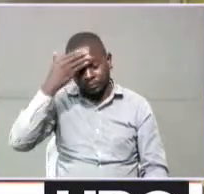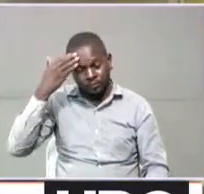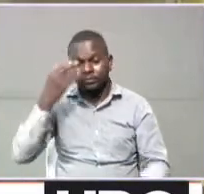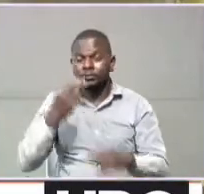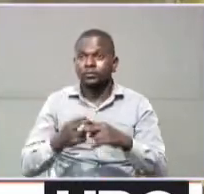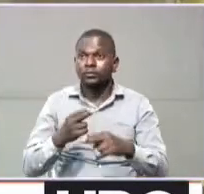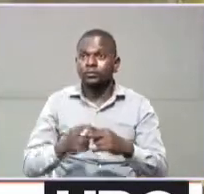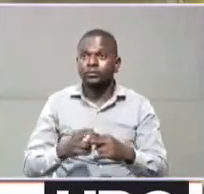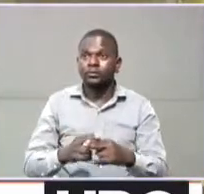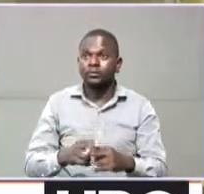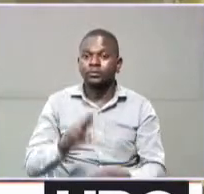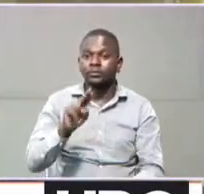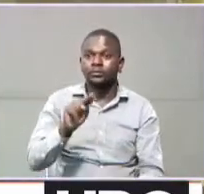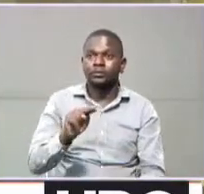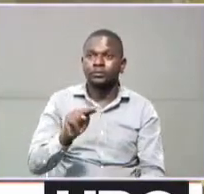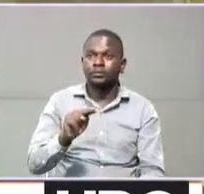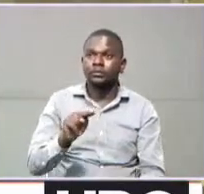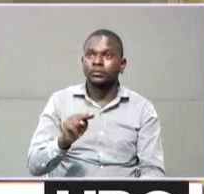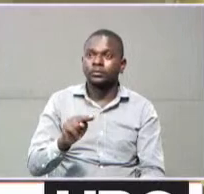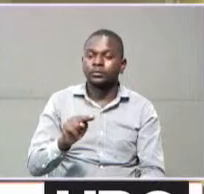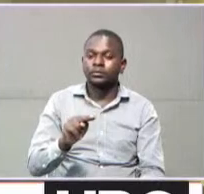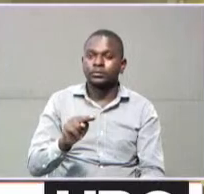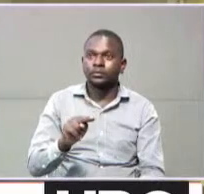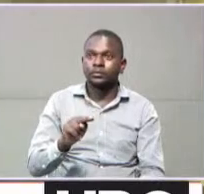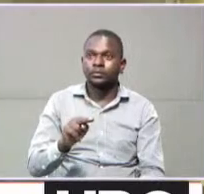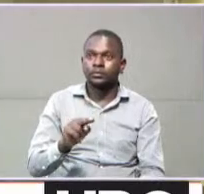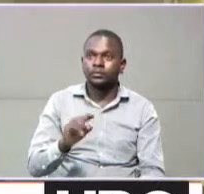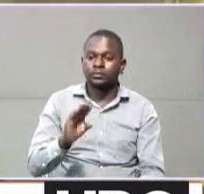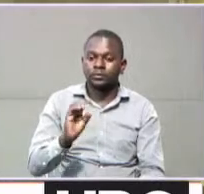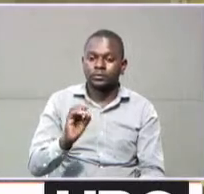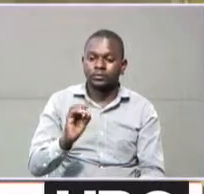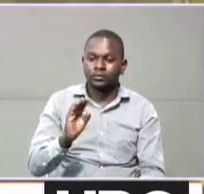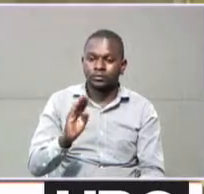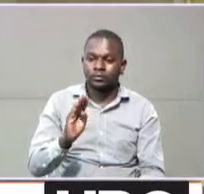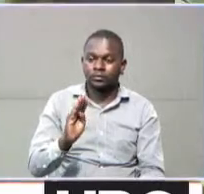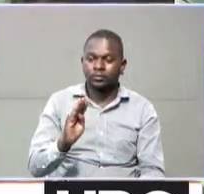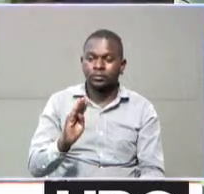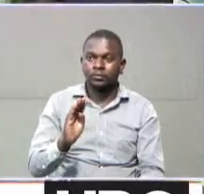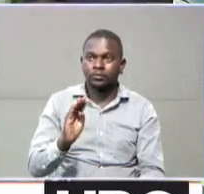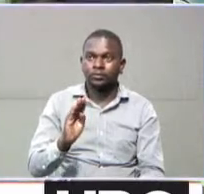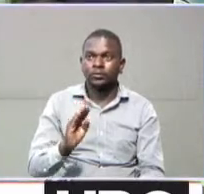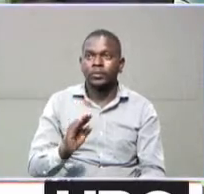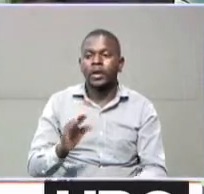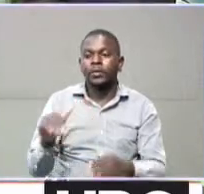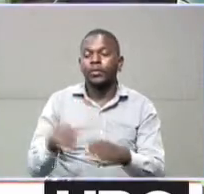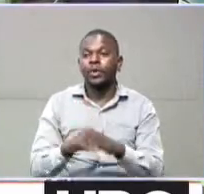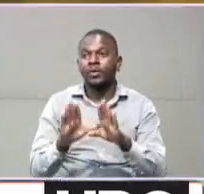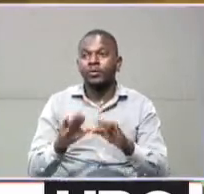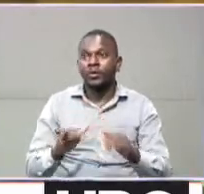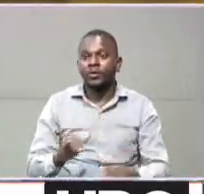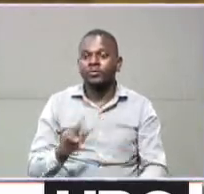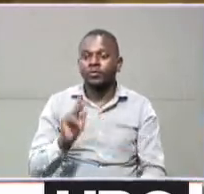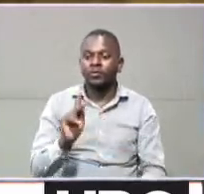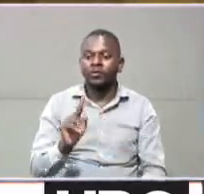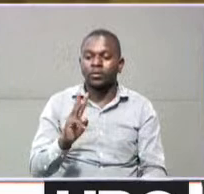generator right honourable speaker i'm called bob okay meme of parliament for kanye north